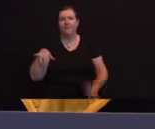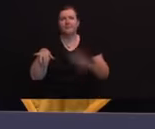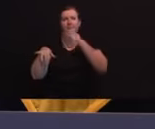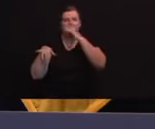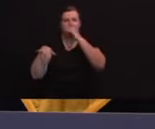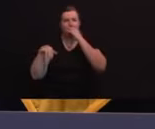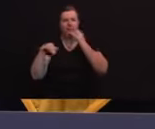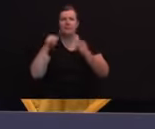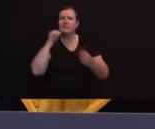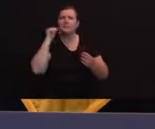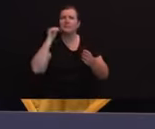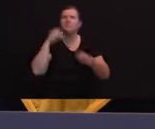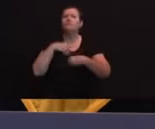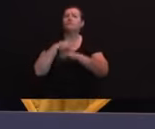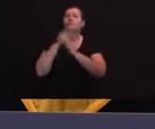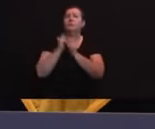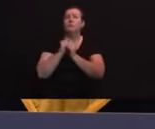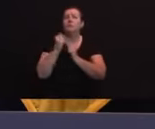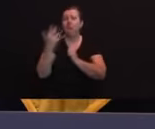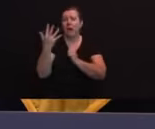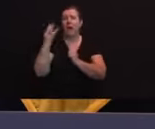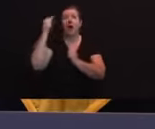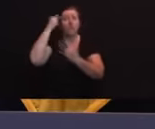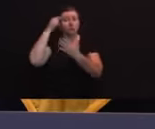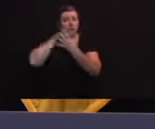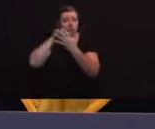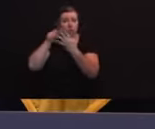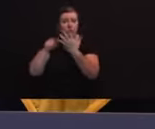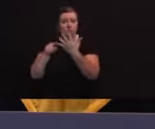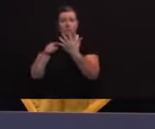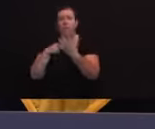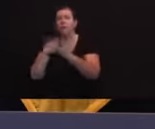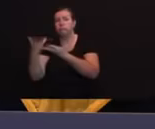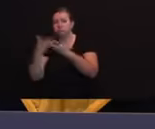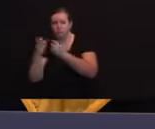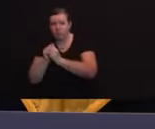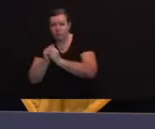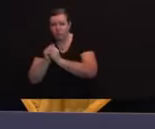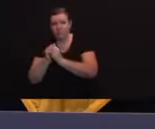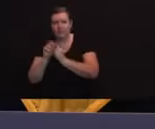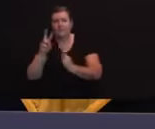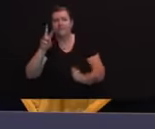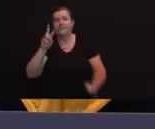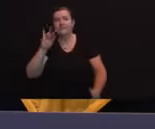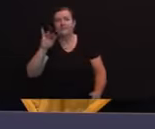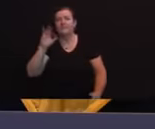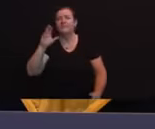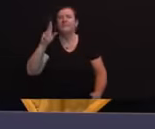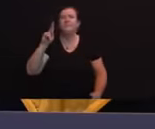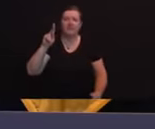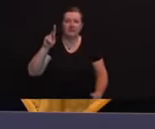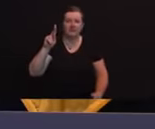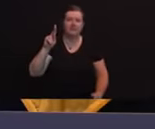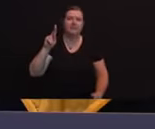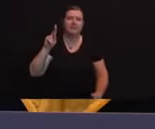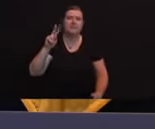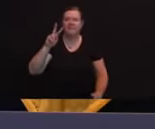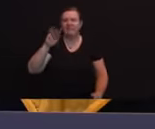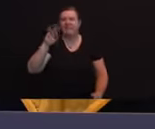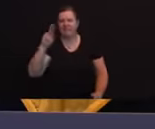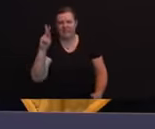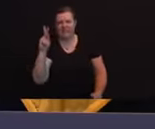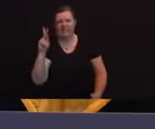had a significant conversation and then a lot of back and forth with Vivek going through what Judy and Pat and I and our teams